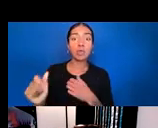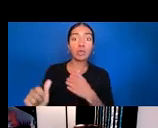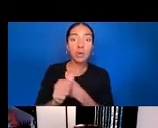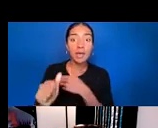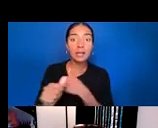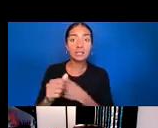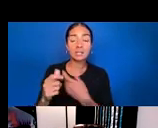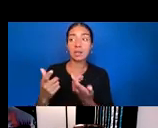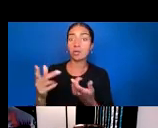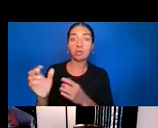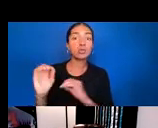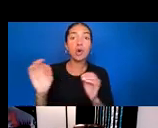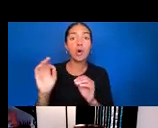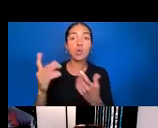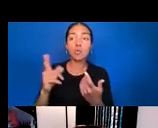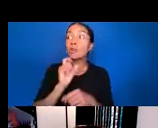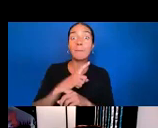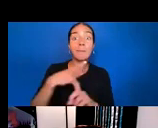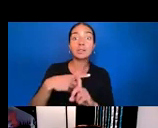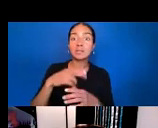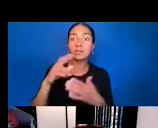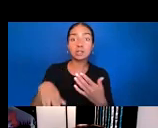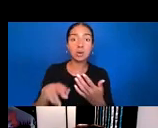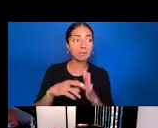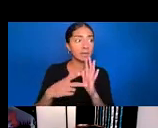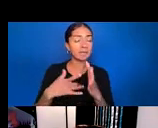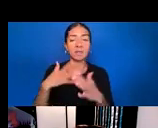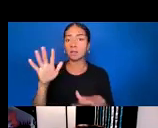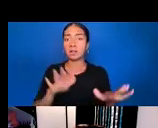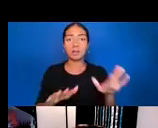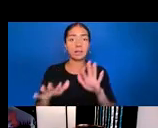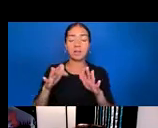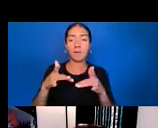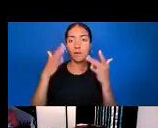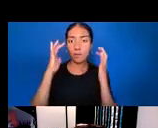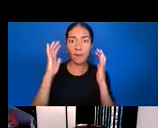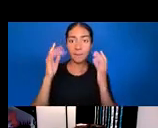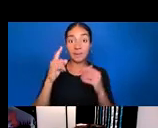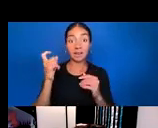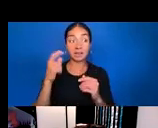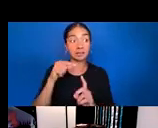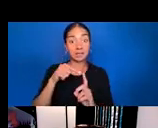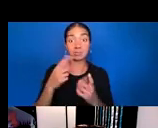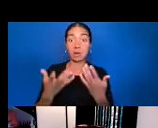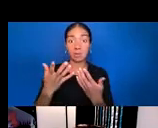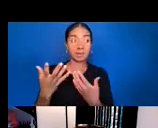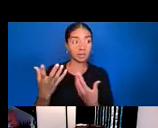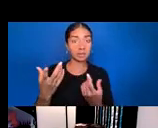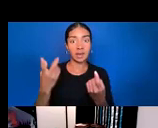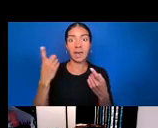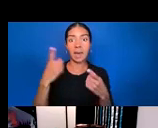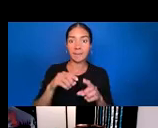feel like you are overwhelmed because this is probably the community you live in also. So